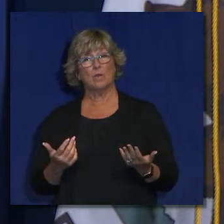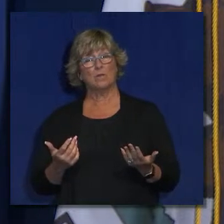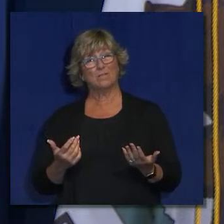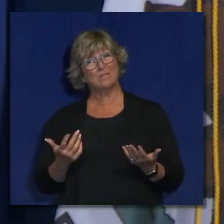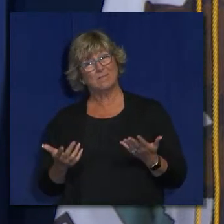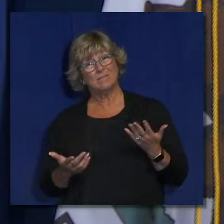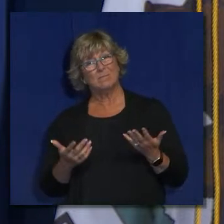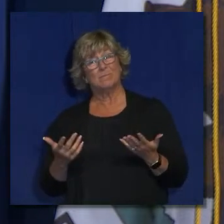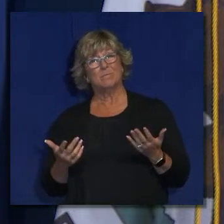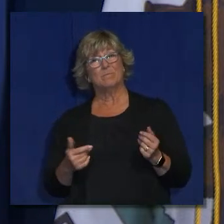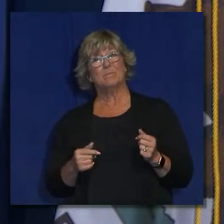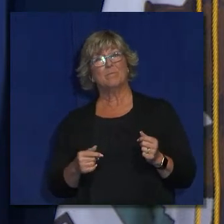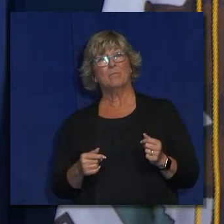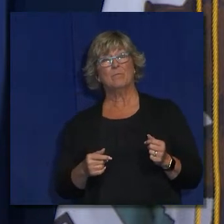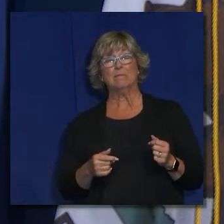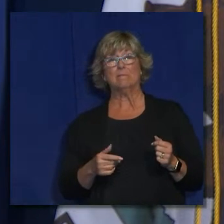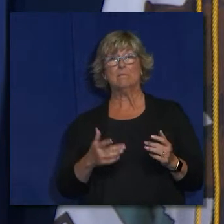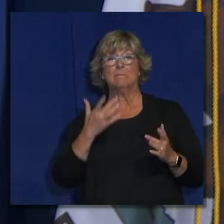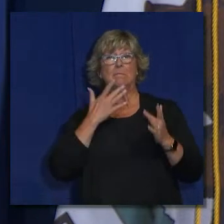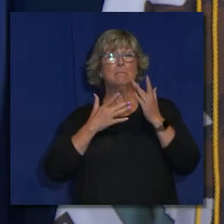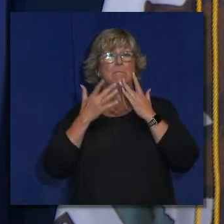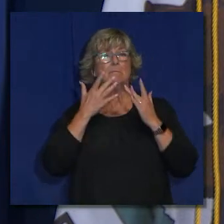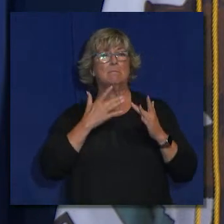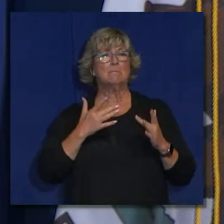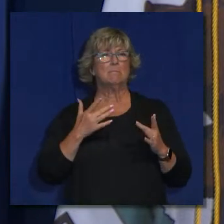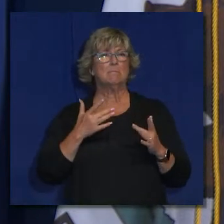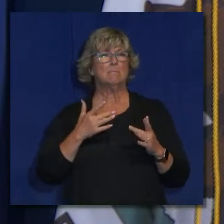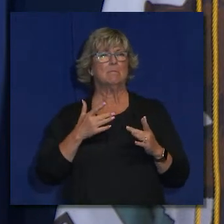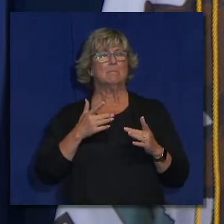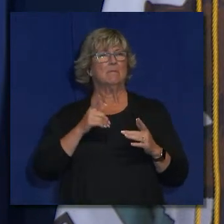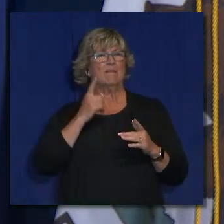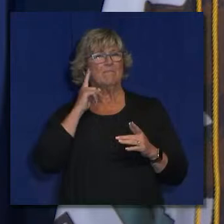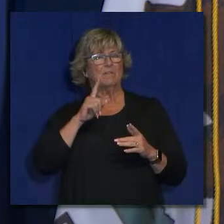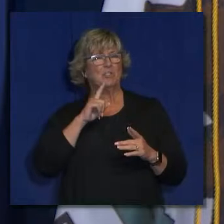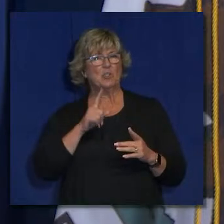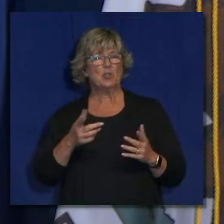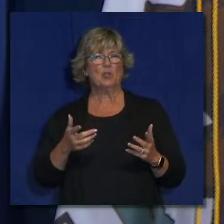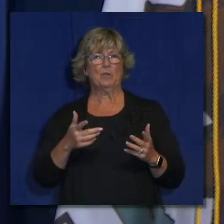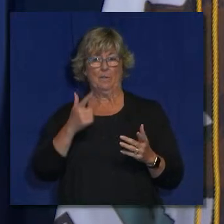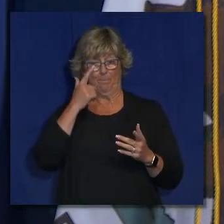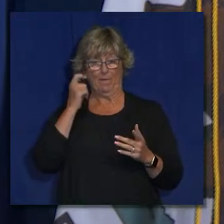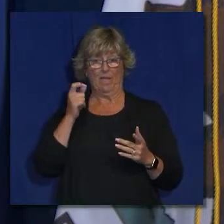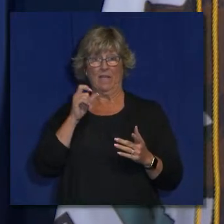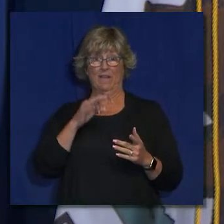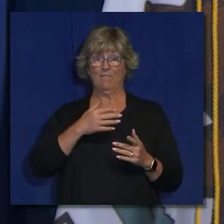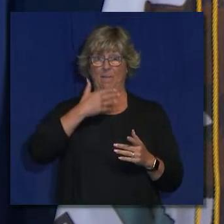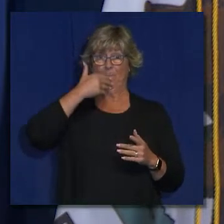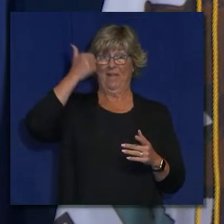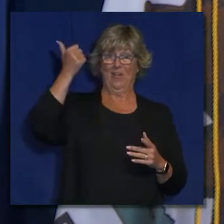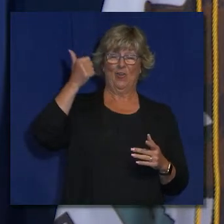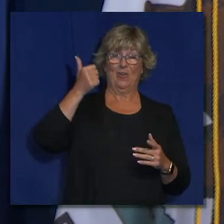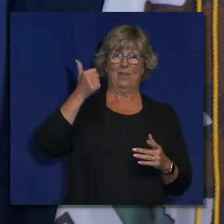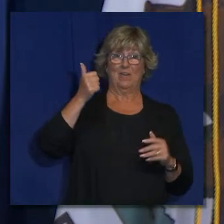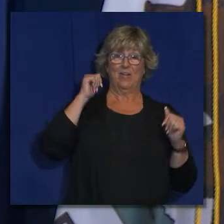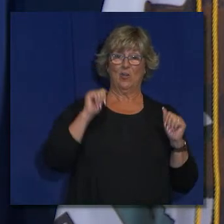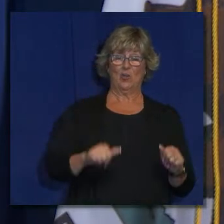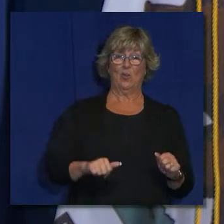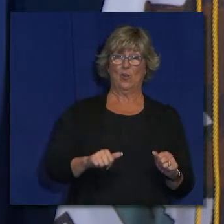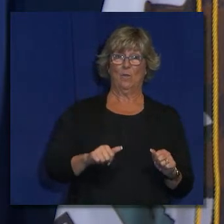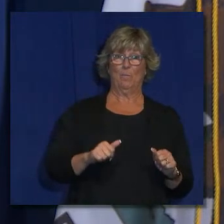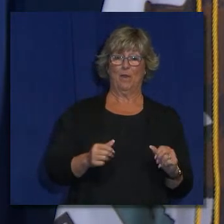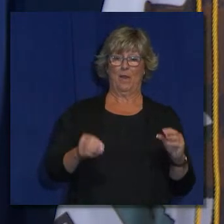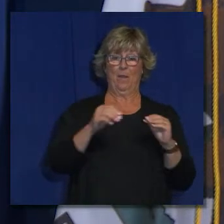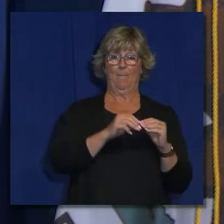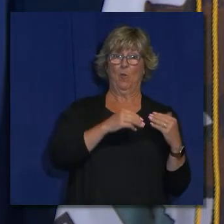of a tight walk or a tightrope walk because if it's better, there could be